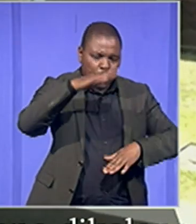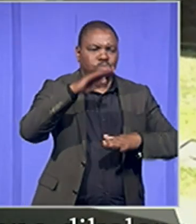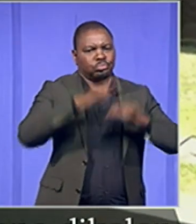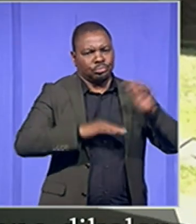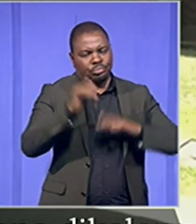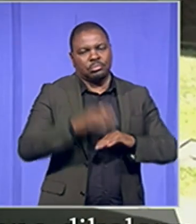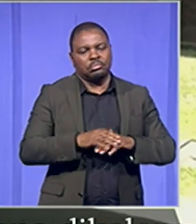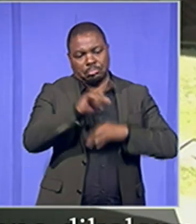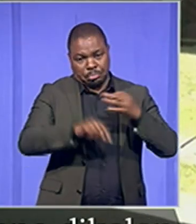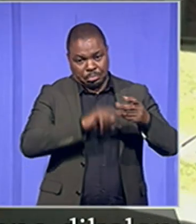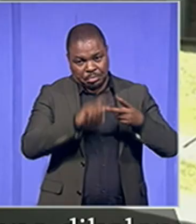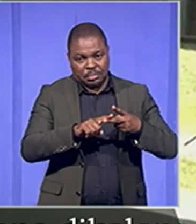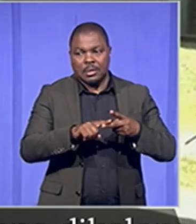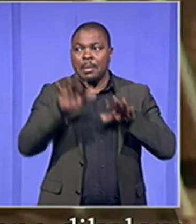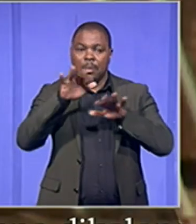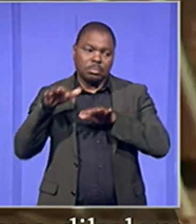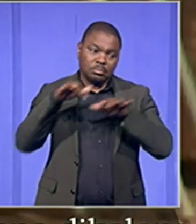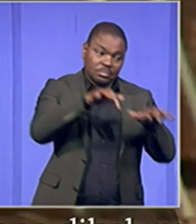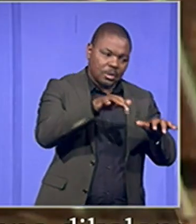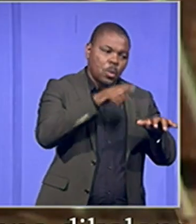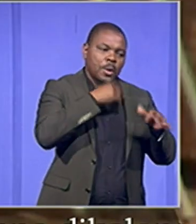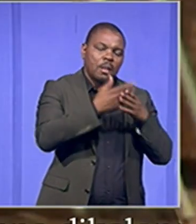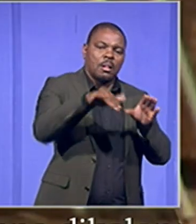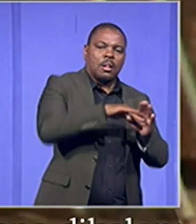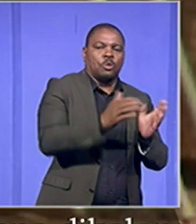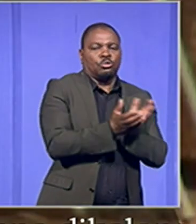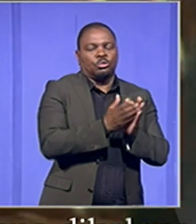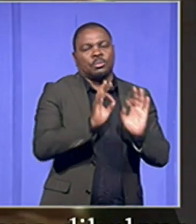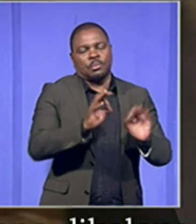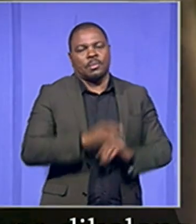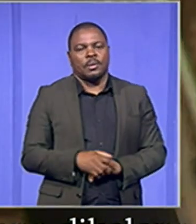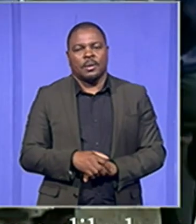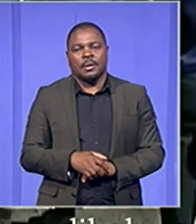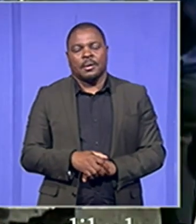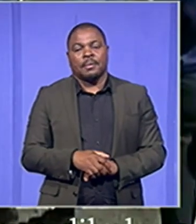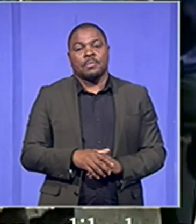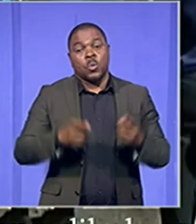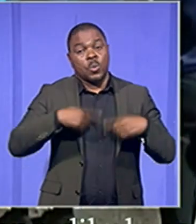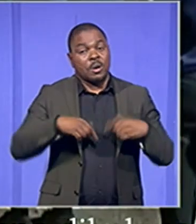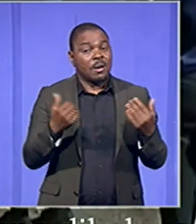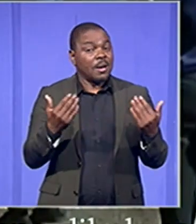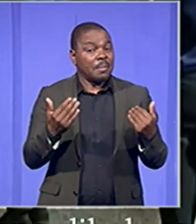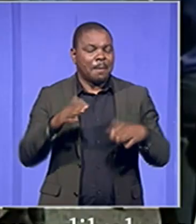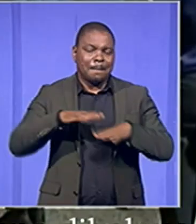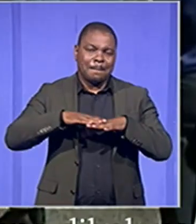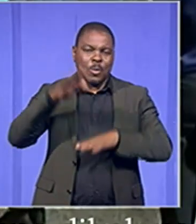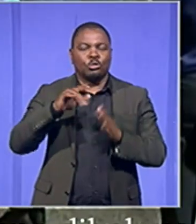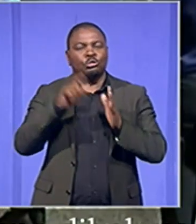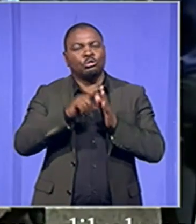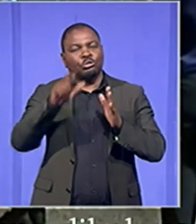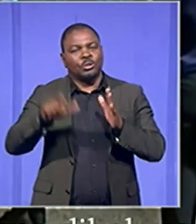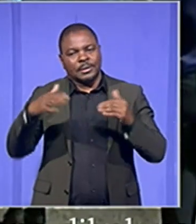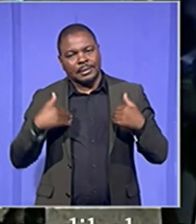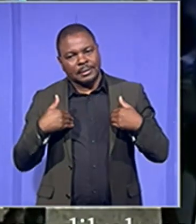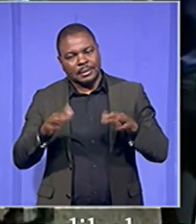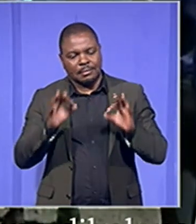to accommodate that influx of learners. Le fa go ntse jalo go solofetswe fa barutwana ba le bantsi ba tla simolola